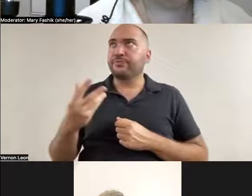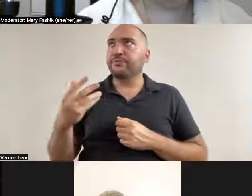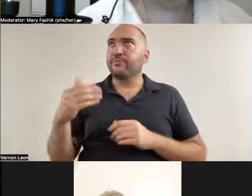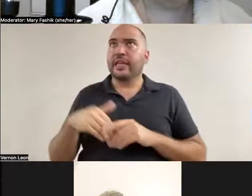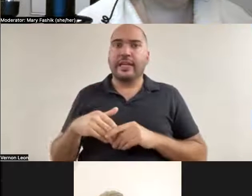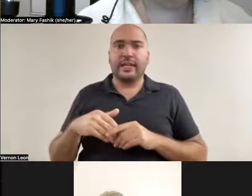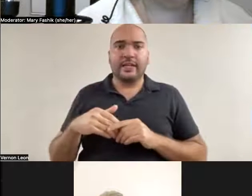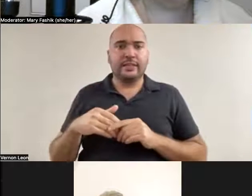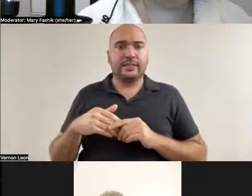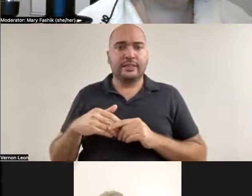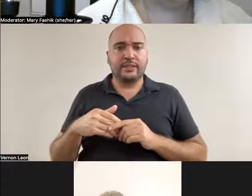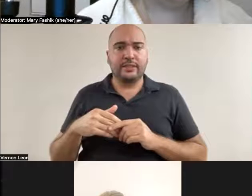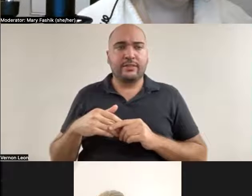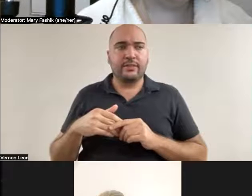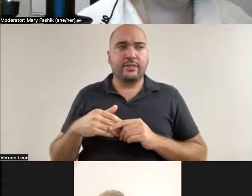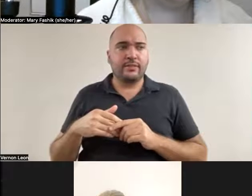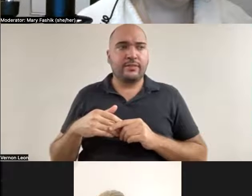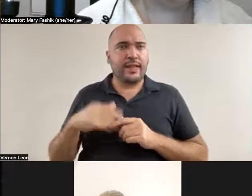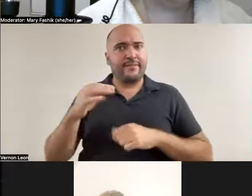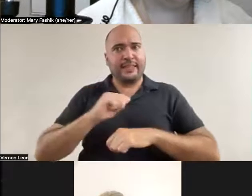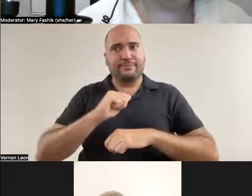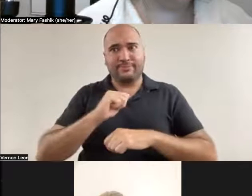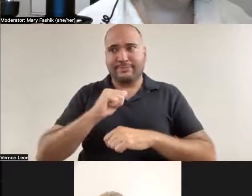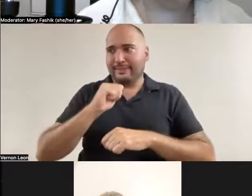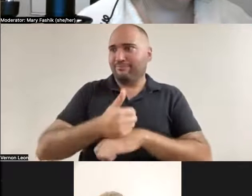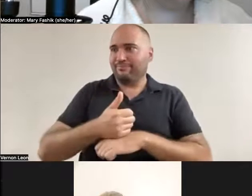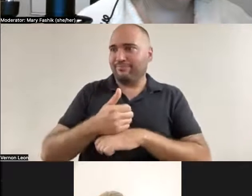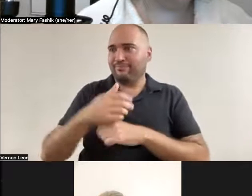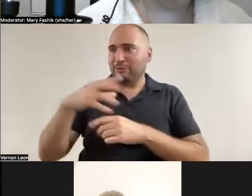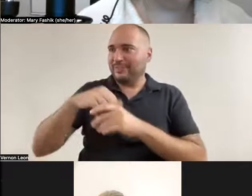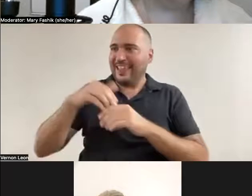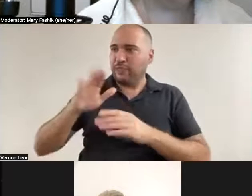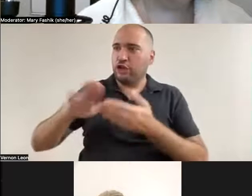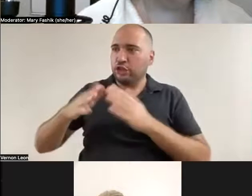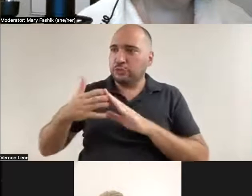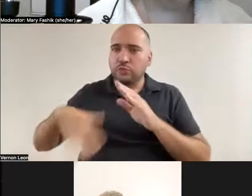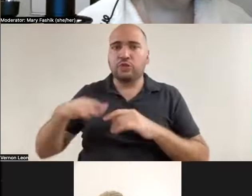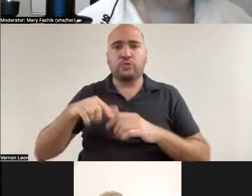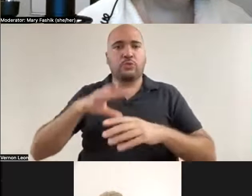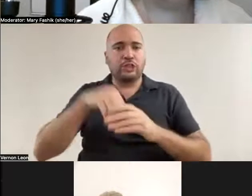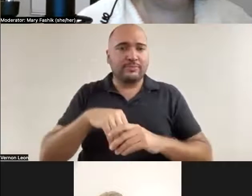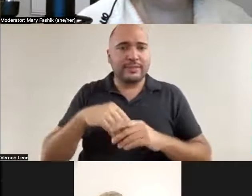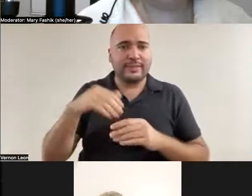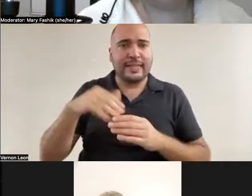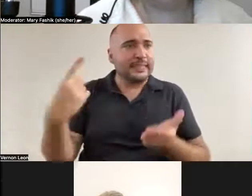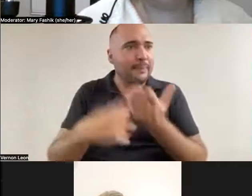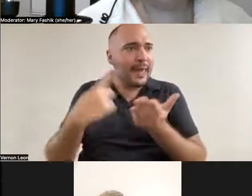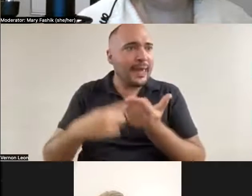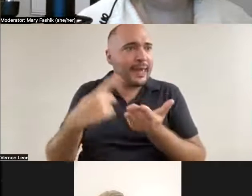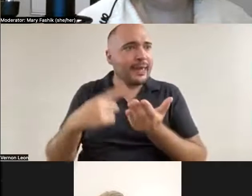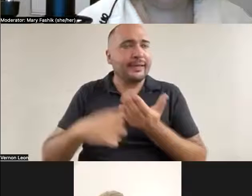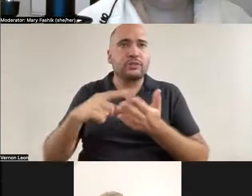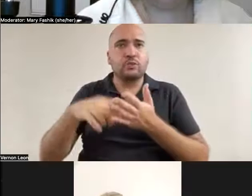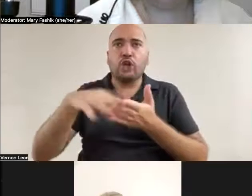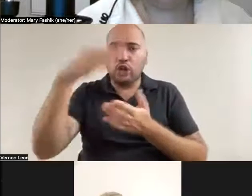the construction of a community, to participate in the debate, to